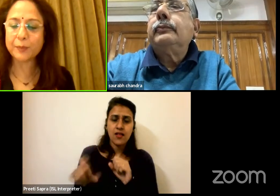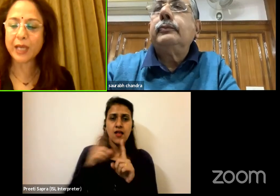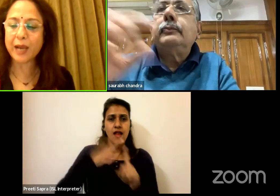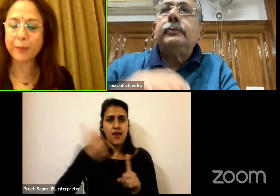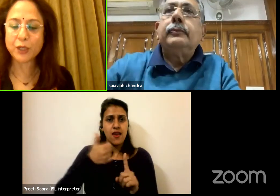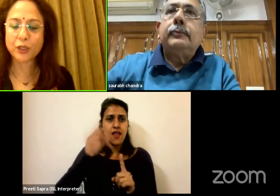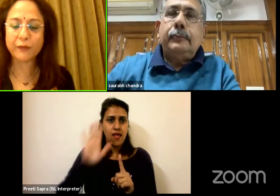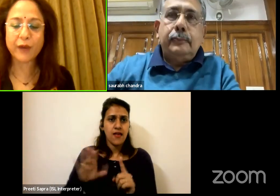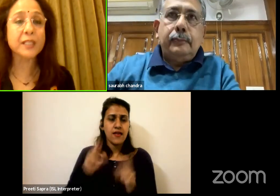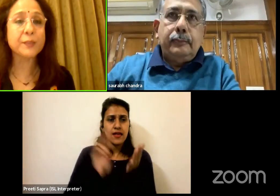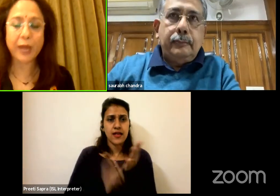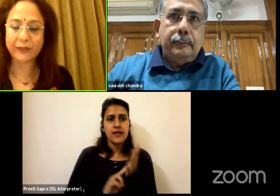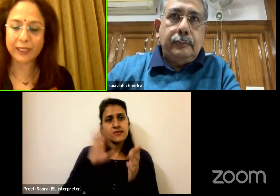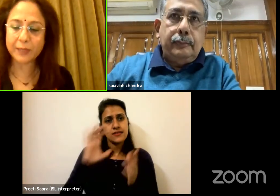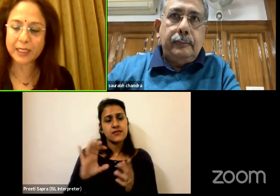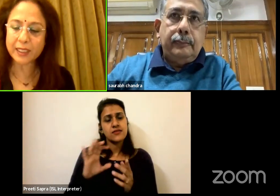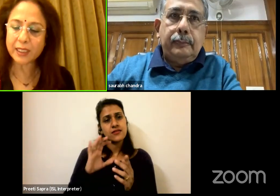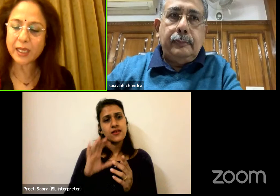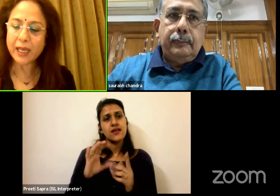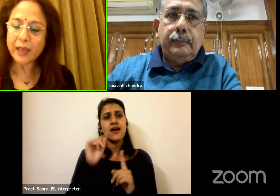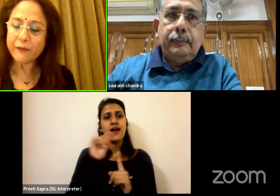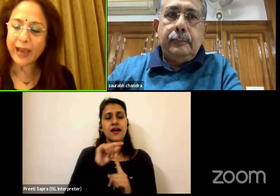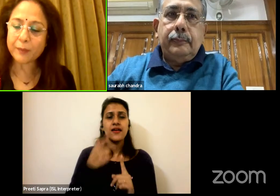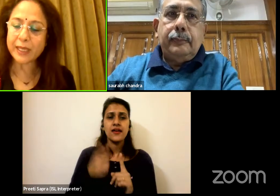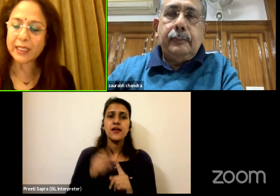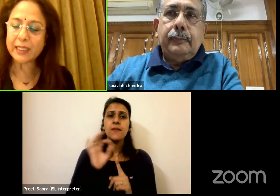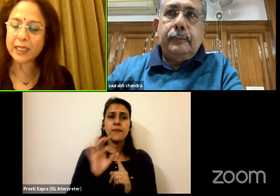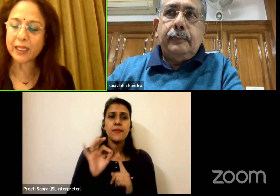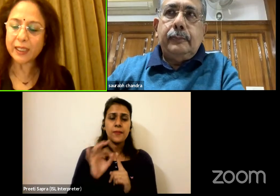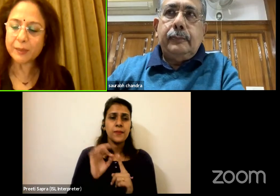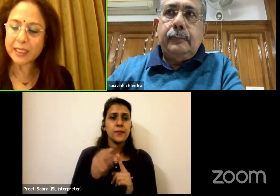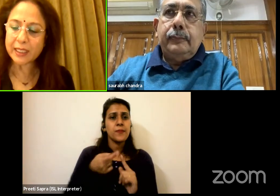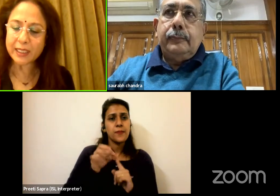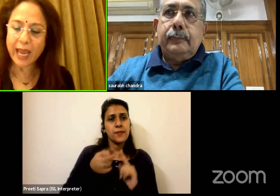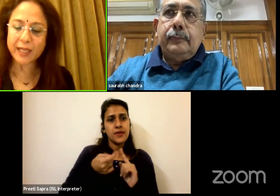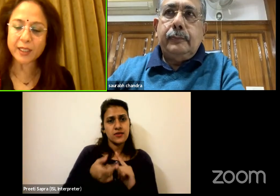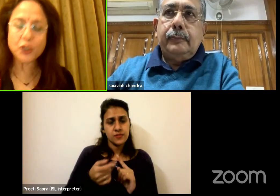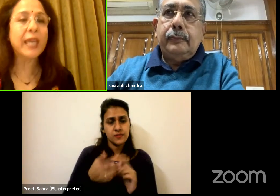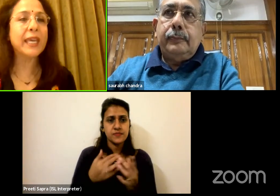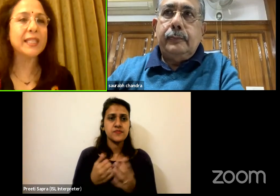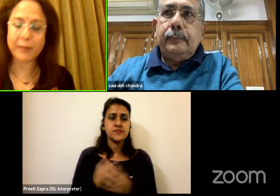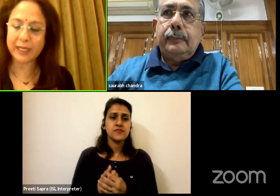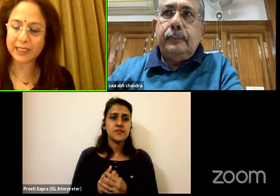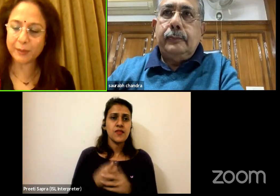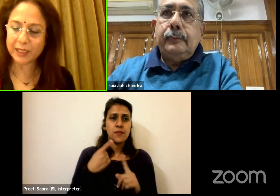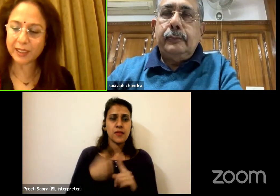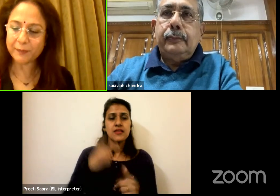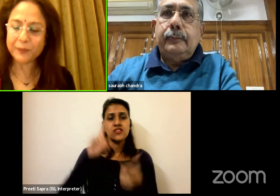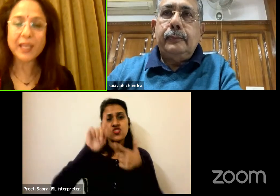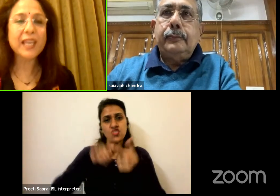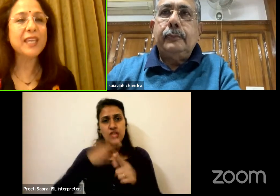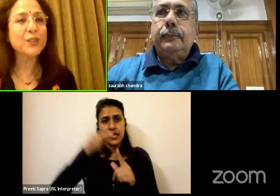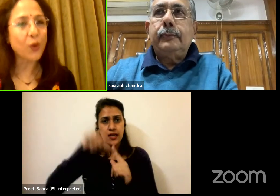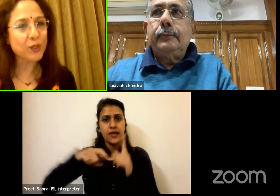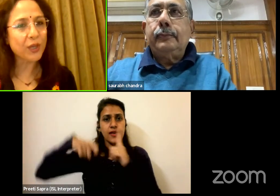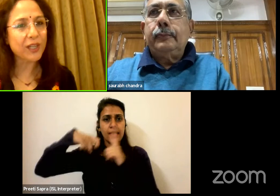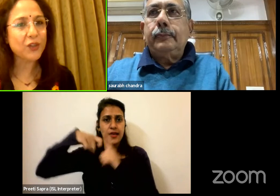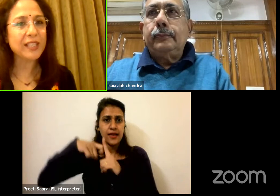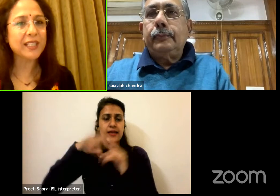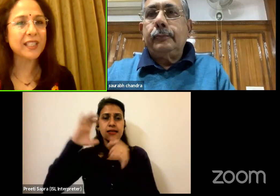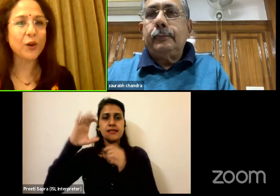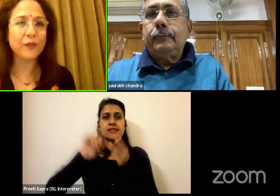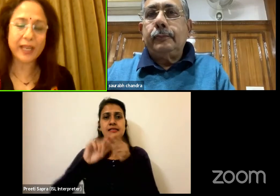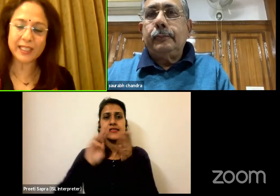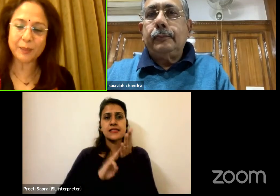of SBI Pension Funds Private Limited, VACMET India Limited, and JK Cements Limited. He is also